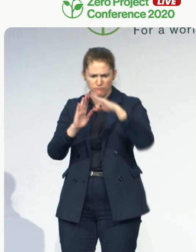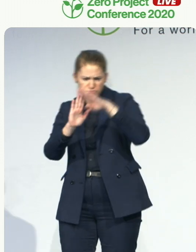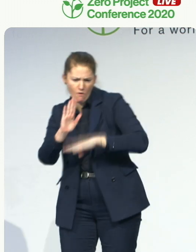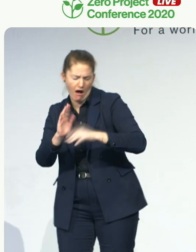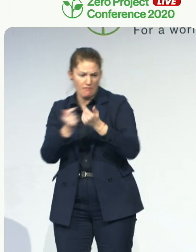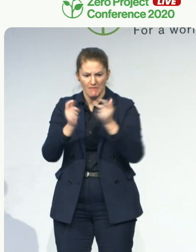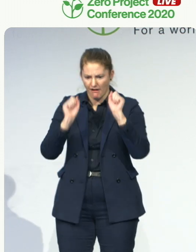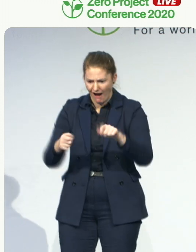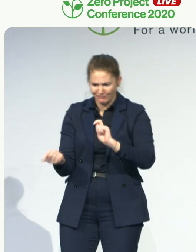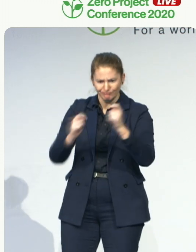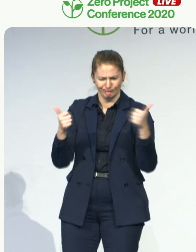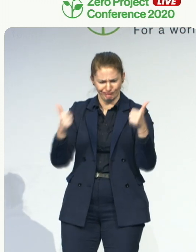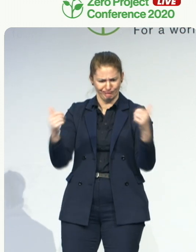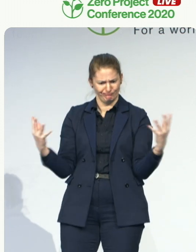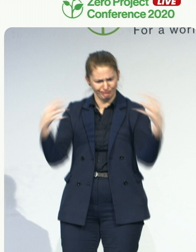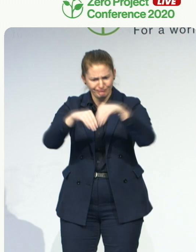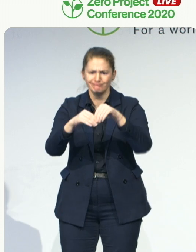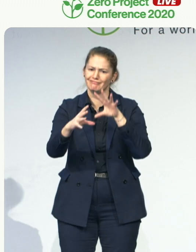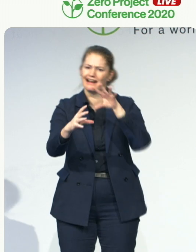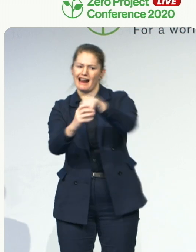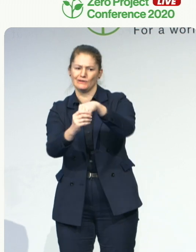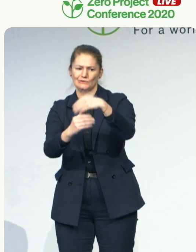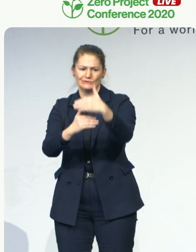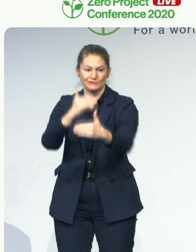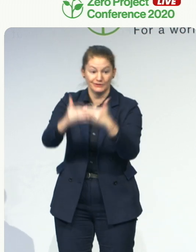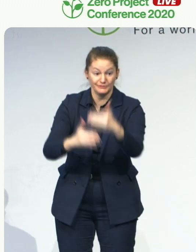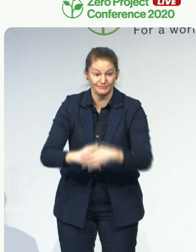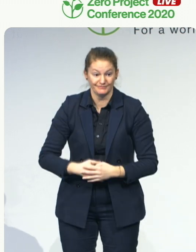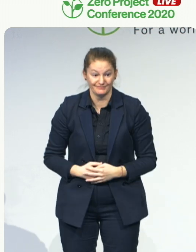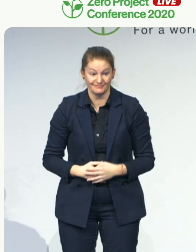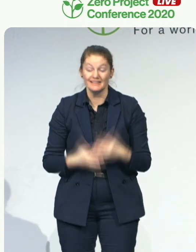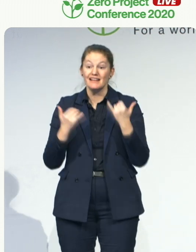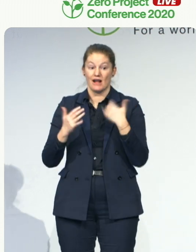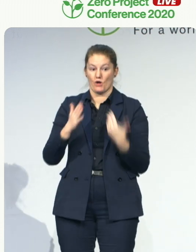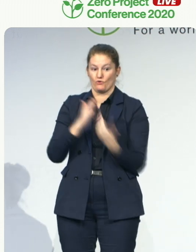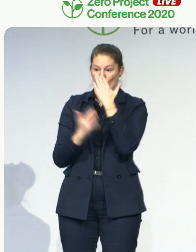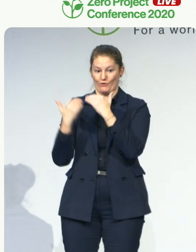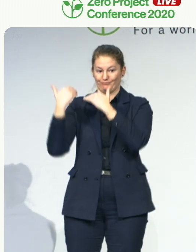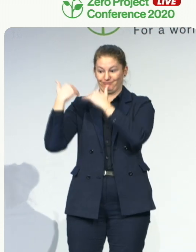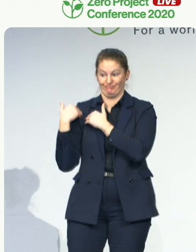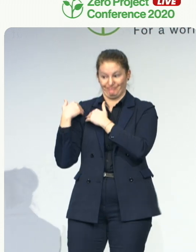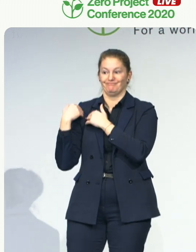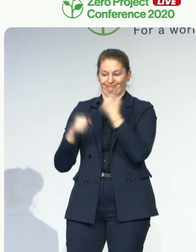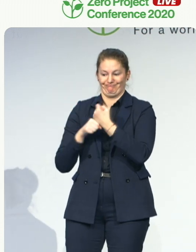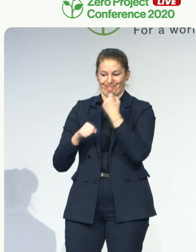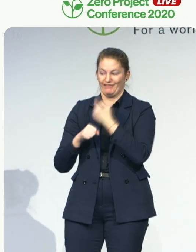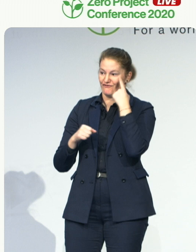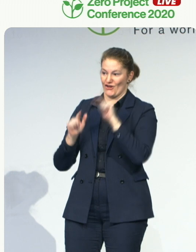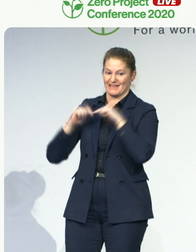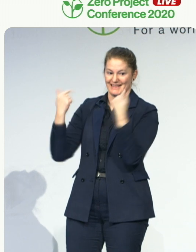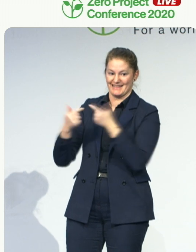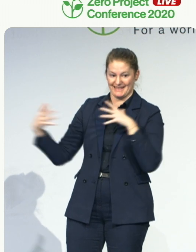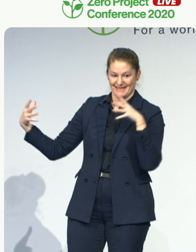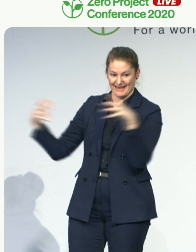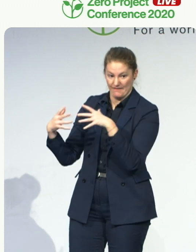I got a new job from my team to act as one of two wave breakers, and I